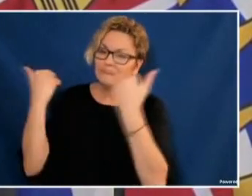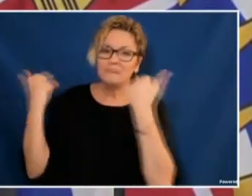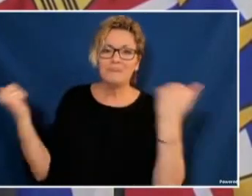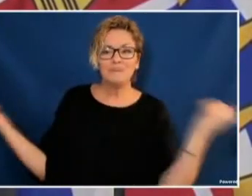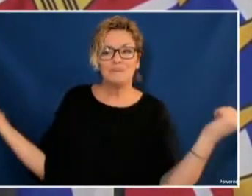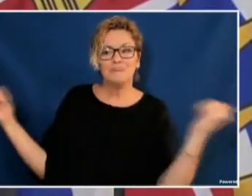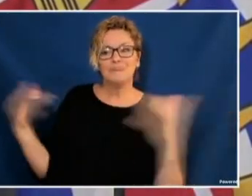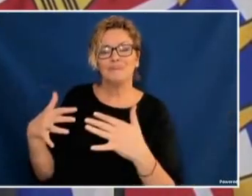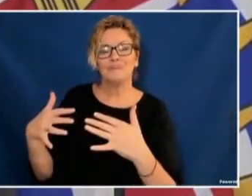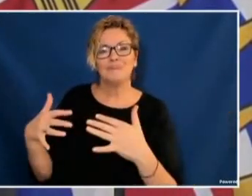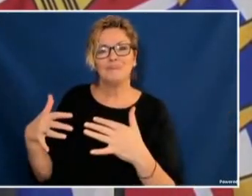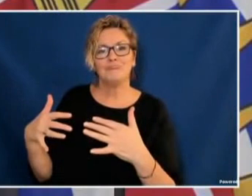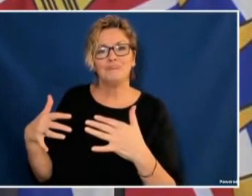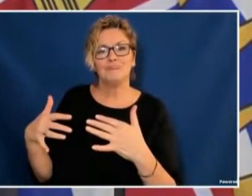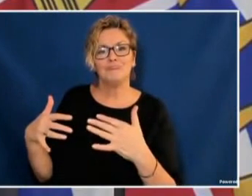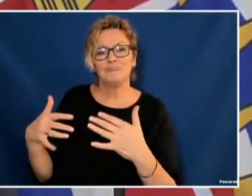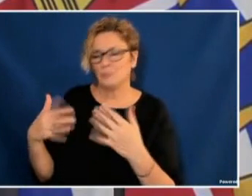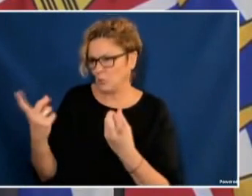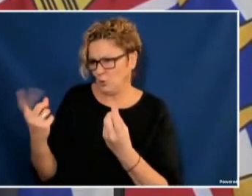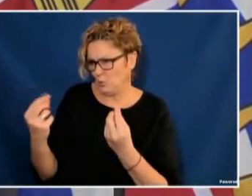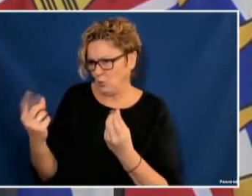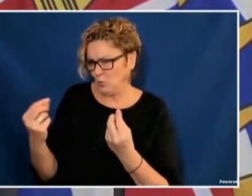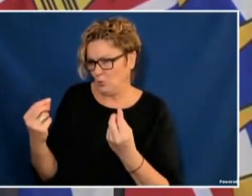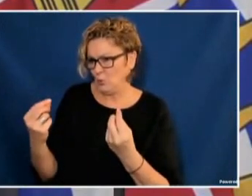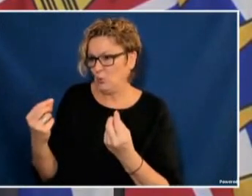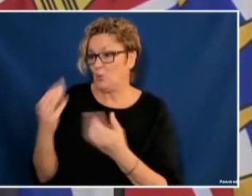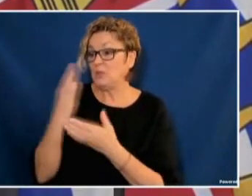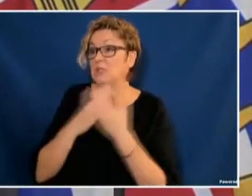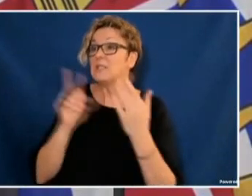them. Do you have a follow-up, Richard?